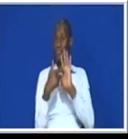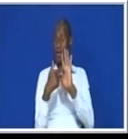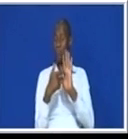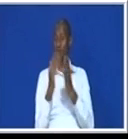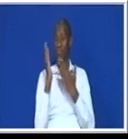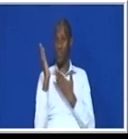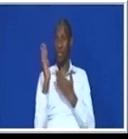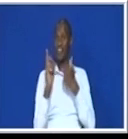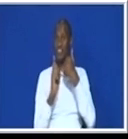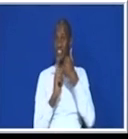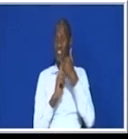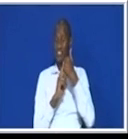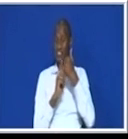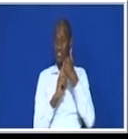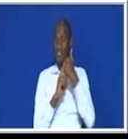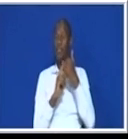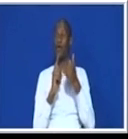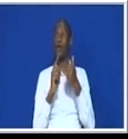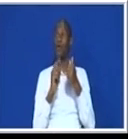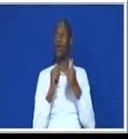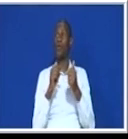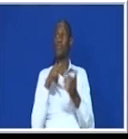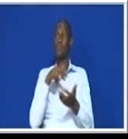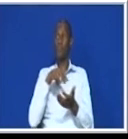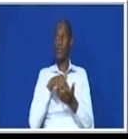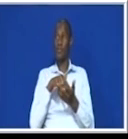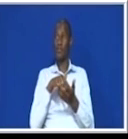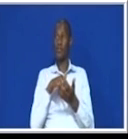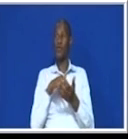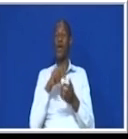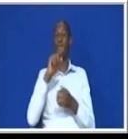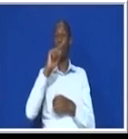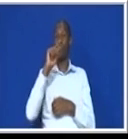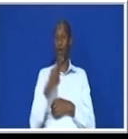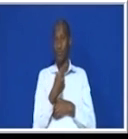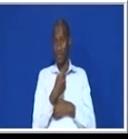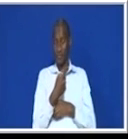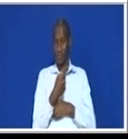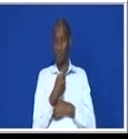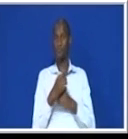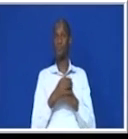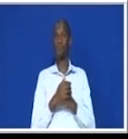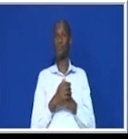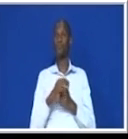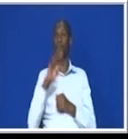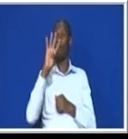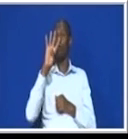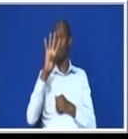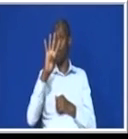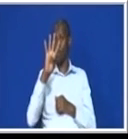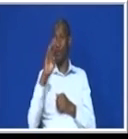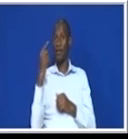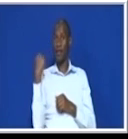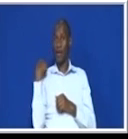is 6, it stands in the place of thousands. The fourth